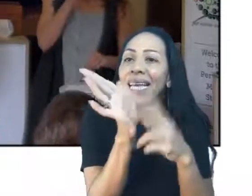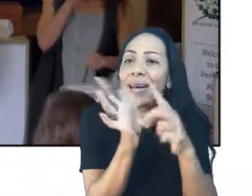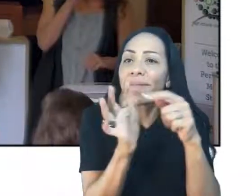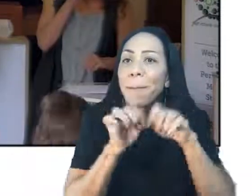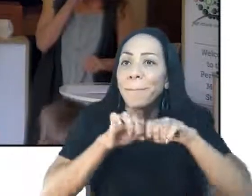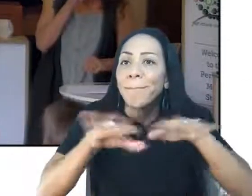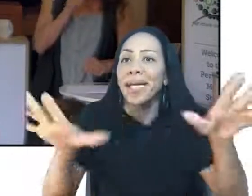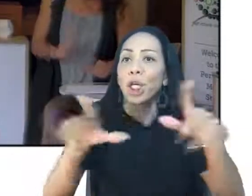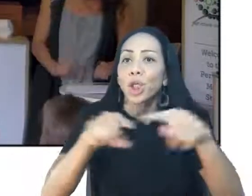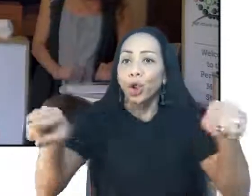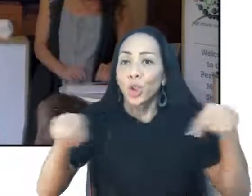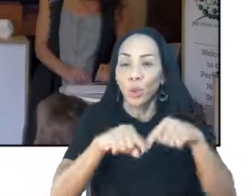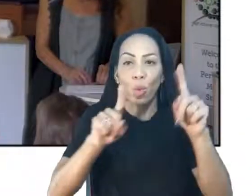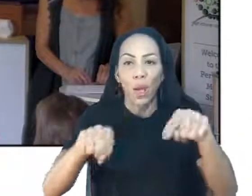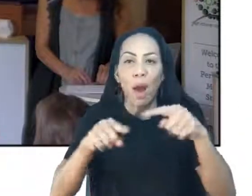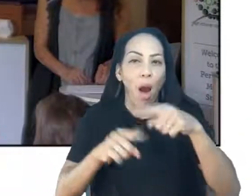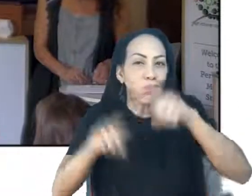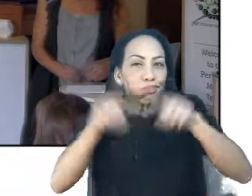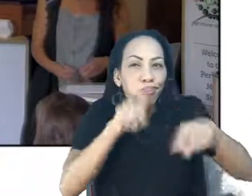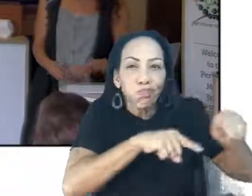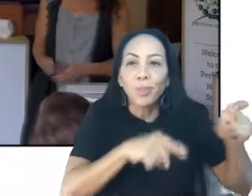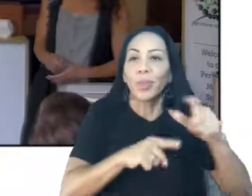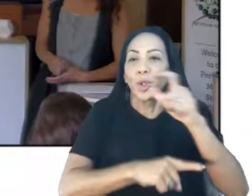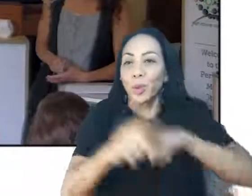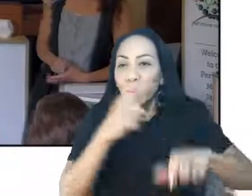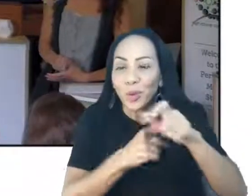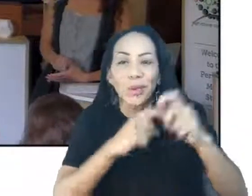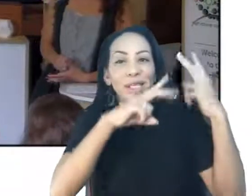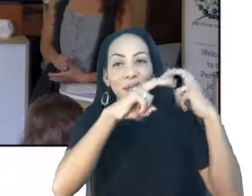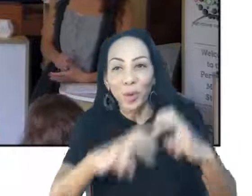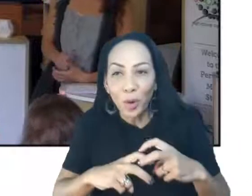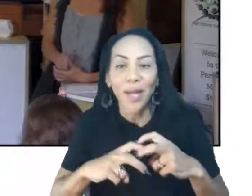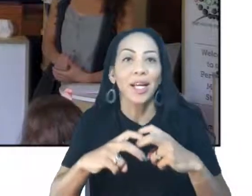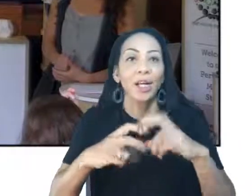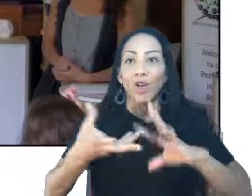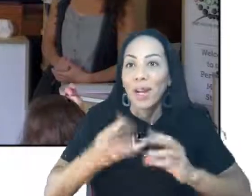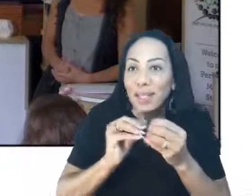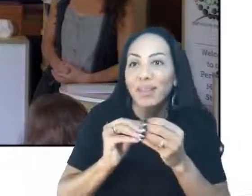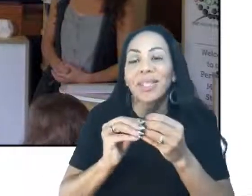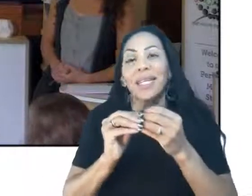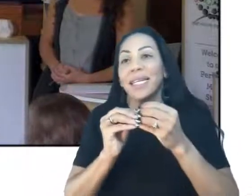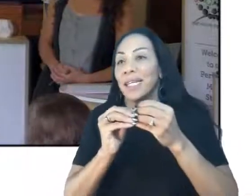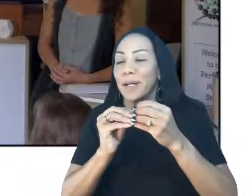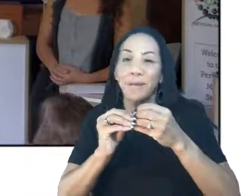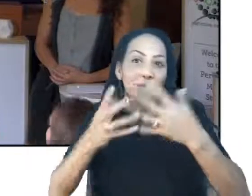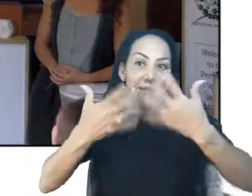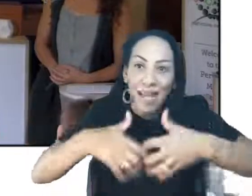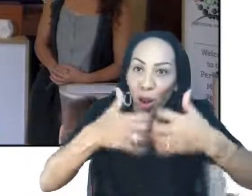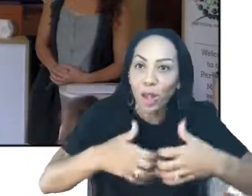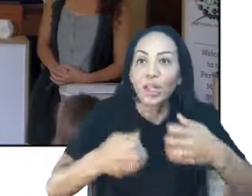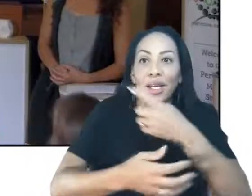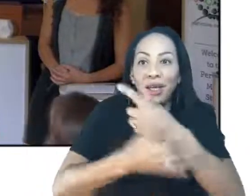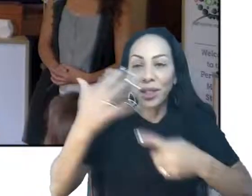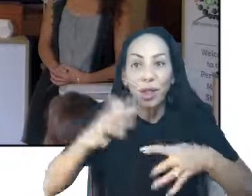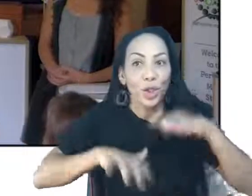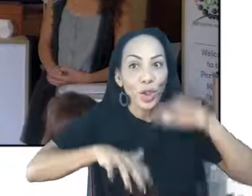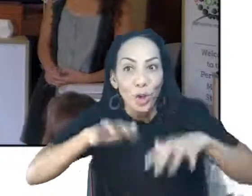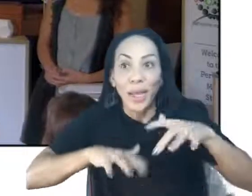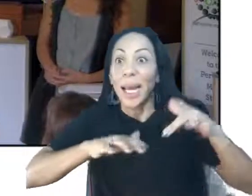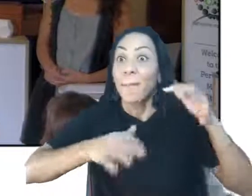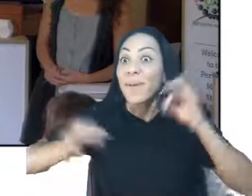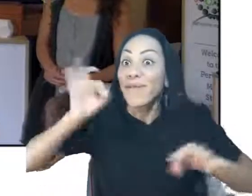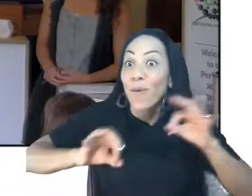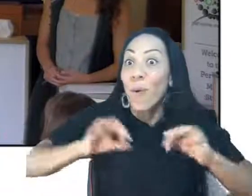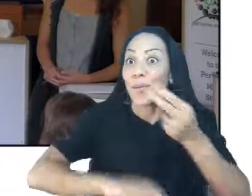diverse and collaborative community exploring creativity and technology, everything from comedy to coding and product development to performance art. And we're